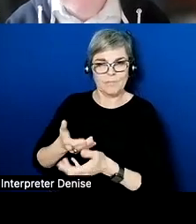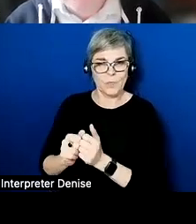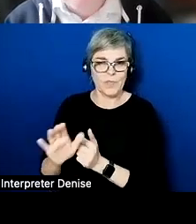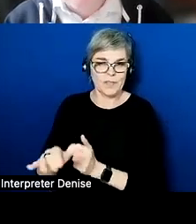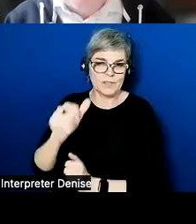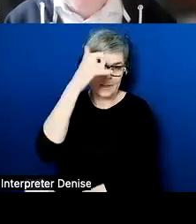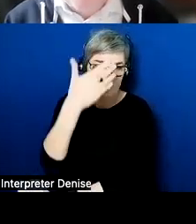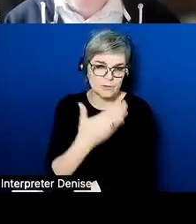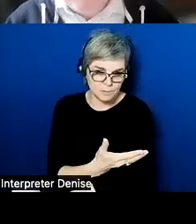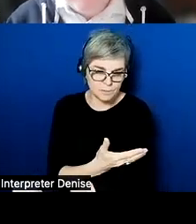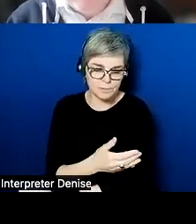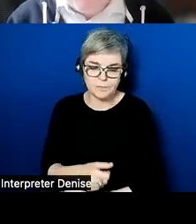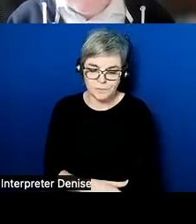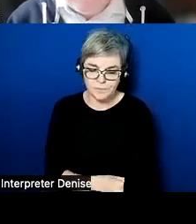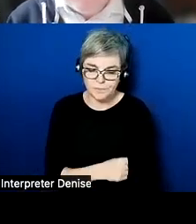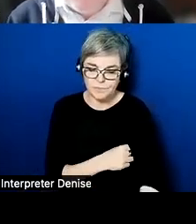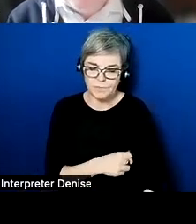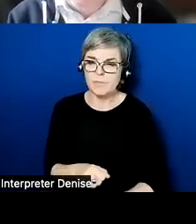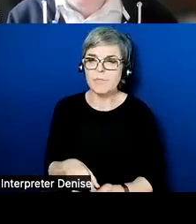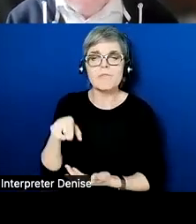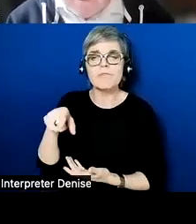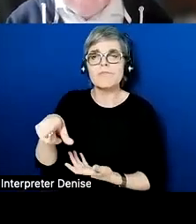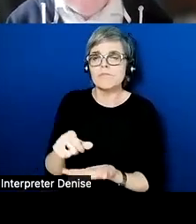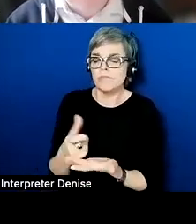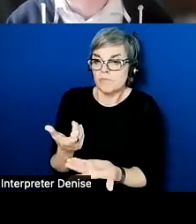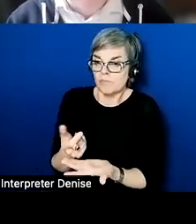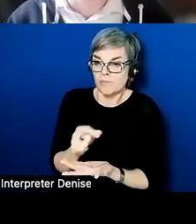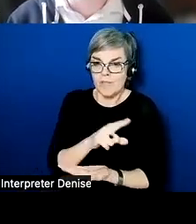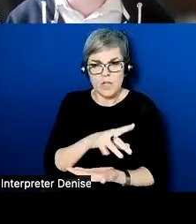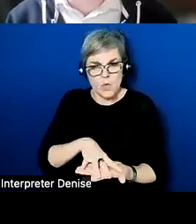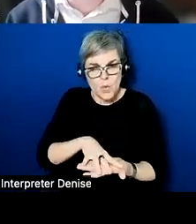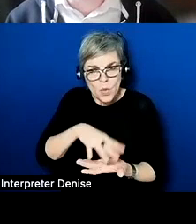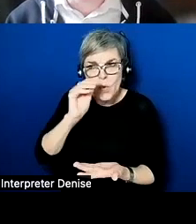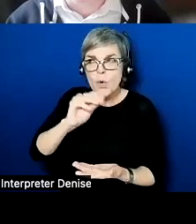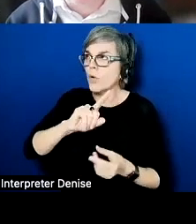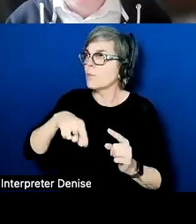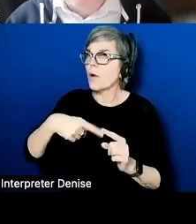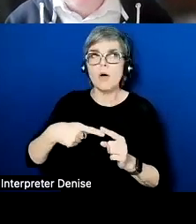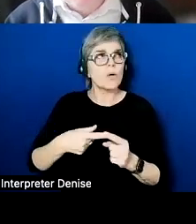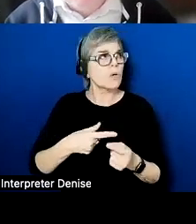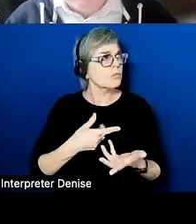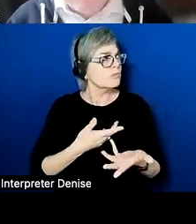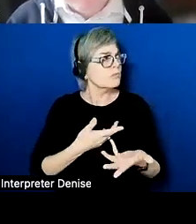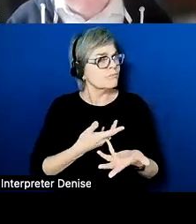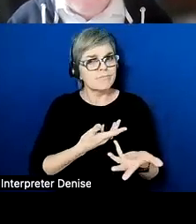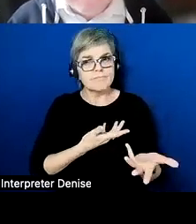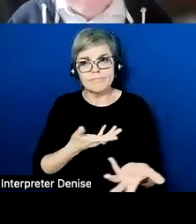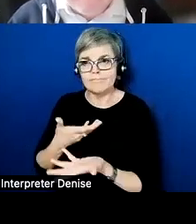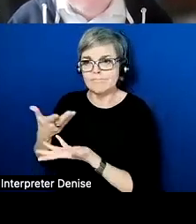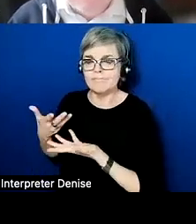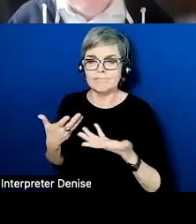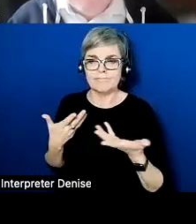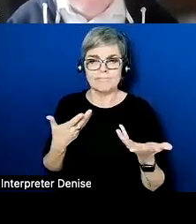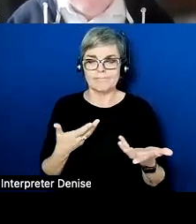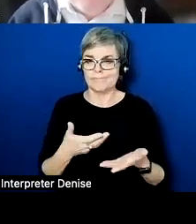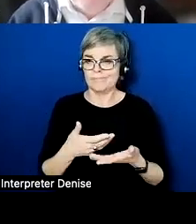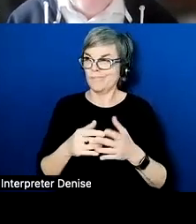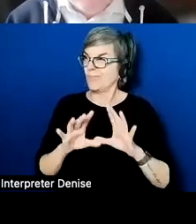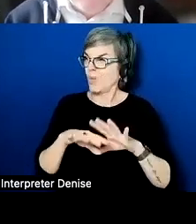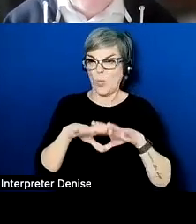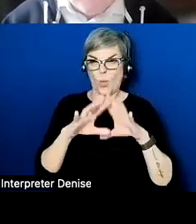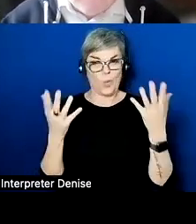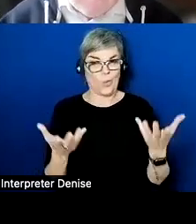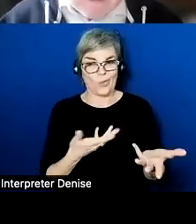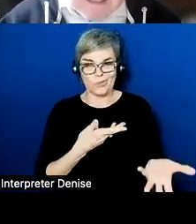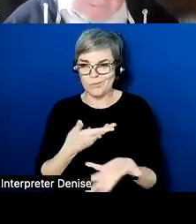learned about being in the world from his son, and he learned more about touch and the tactile modality and a different